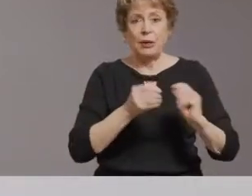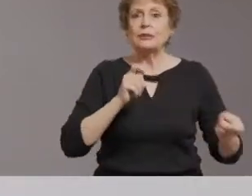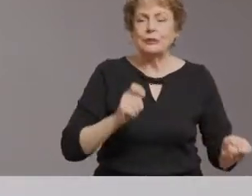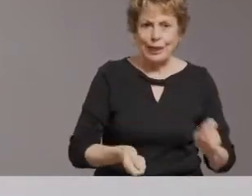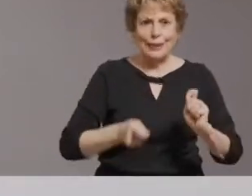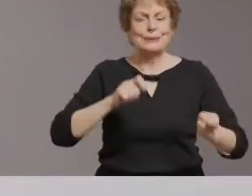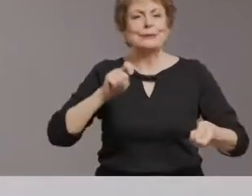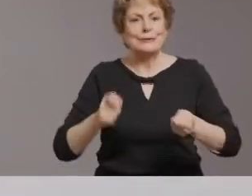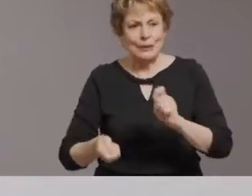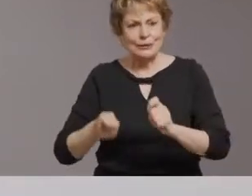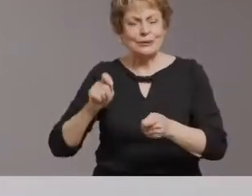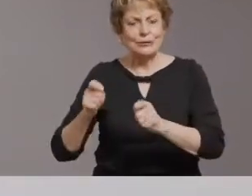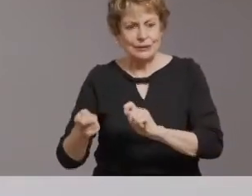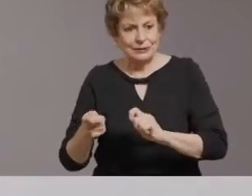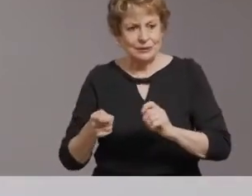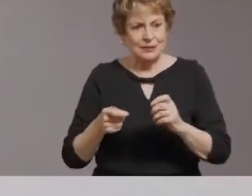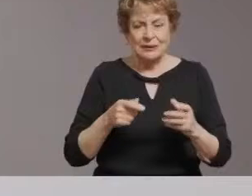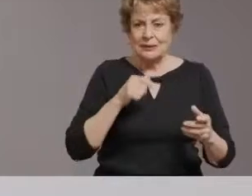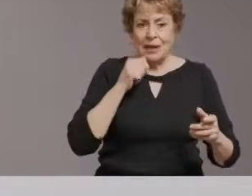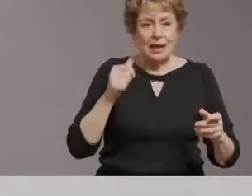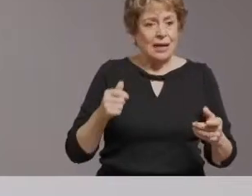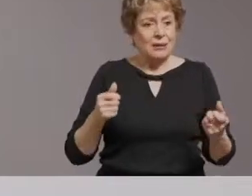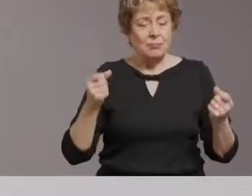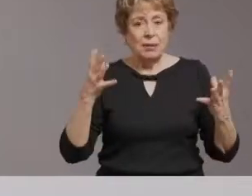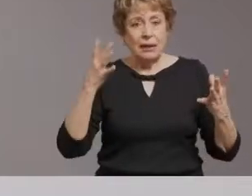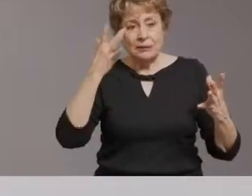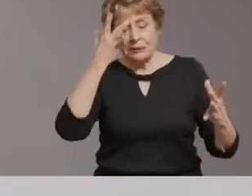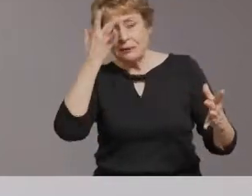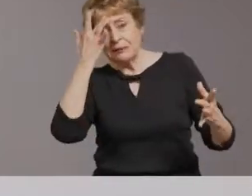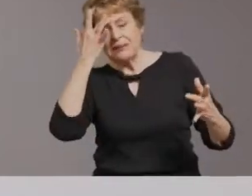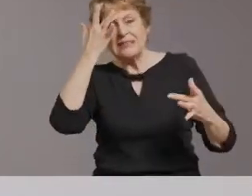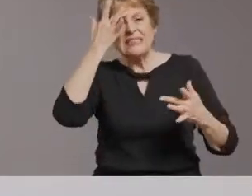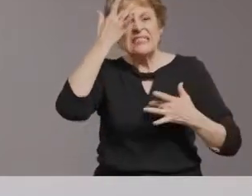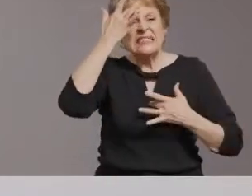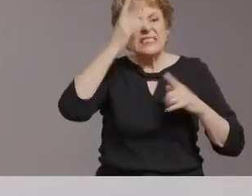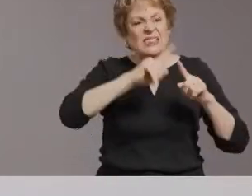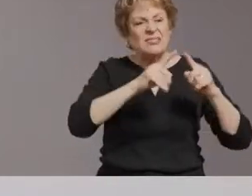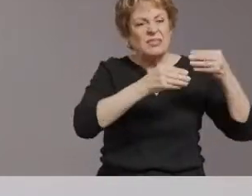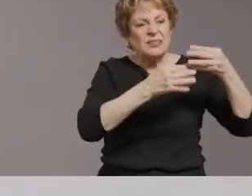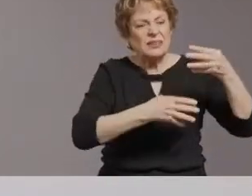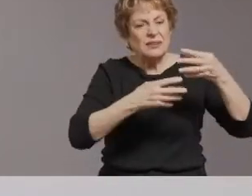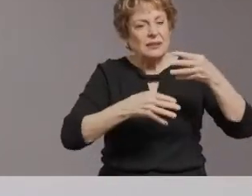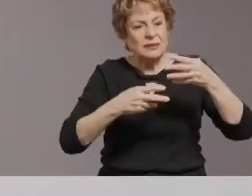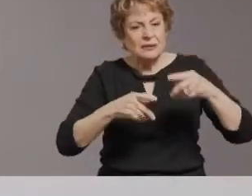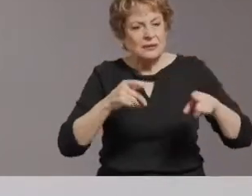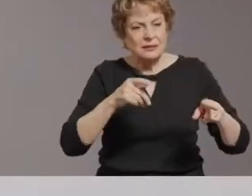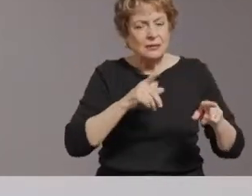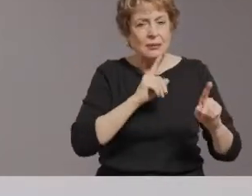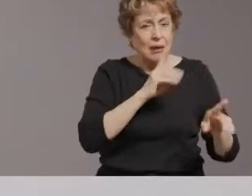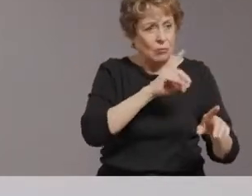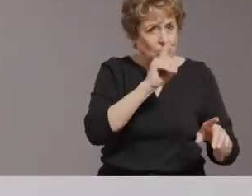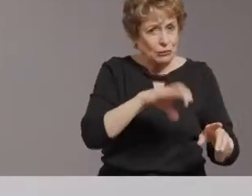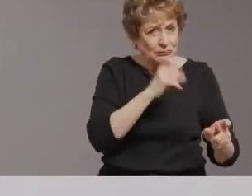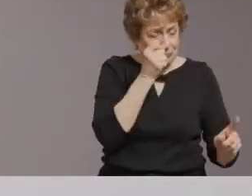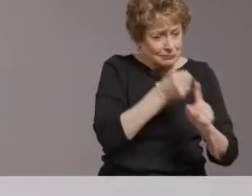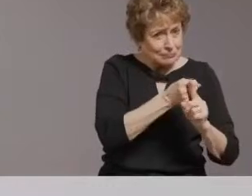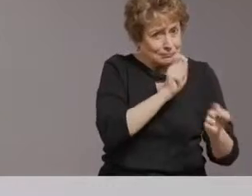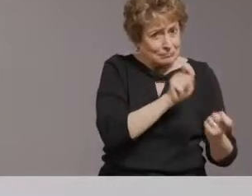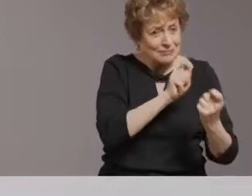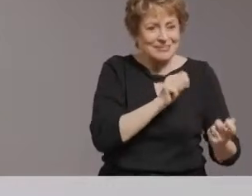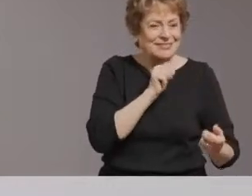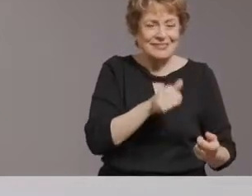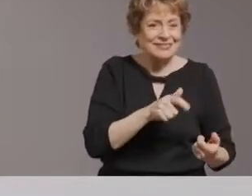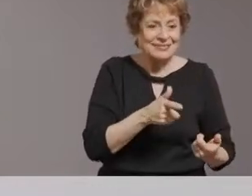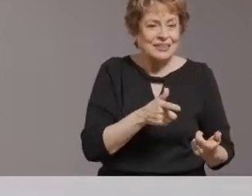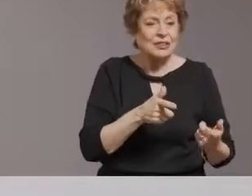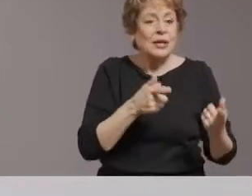we get 100% of reports of cases. What had happened was these cases had been tested,